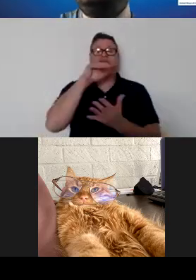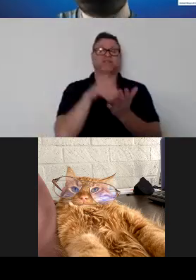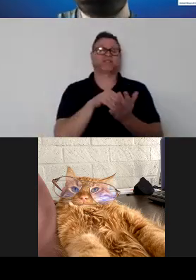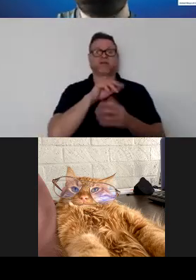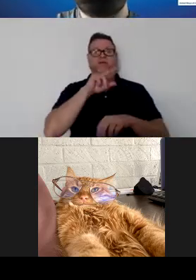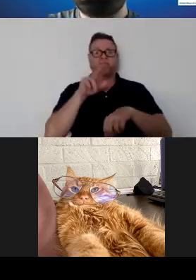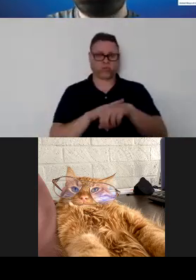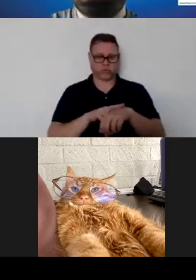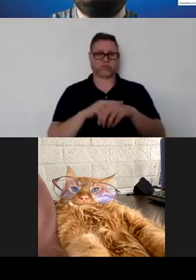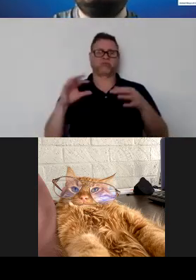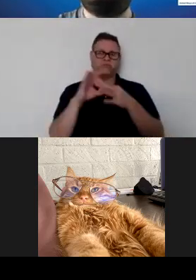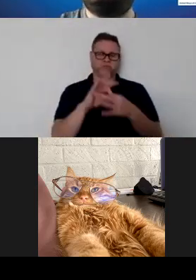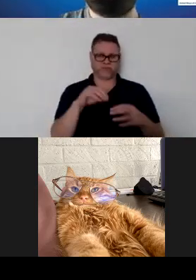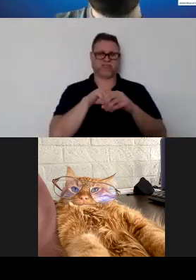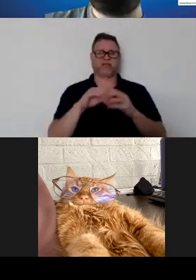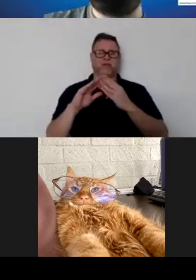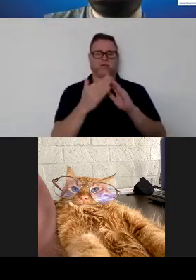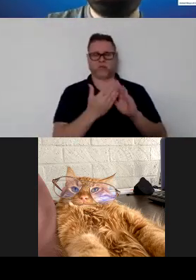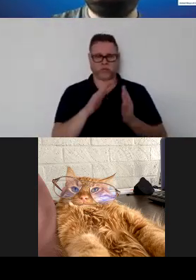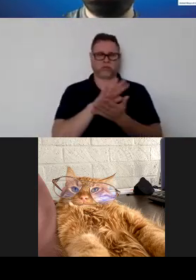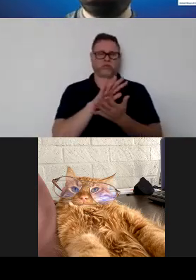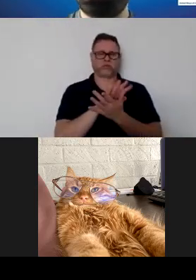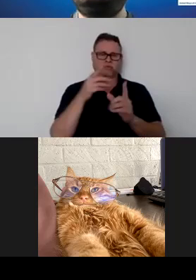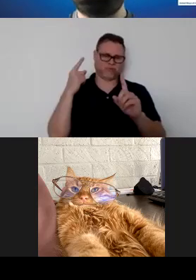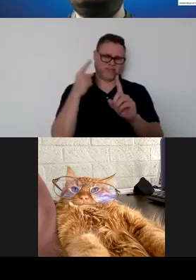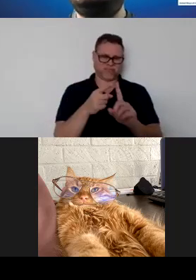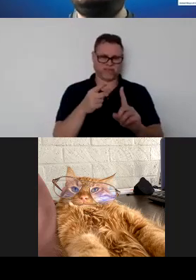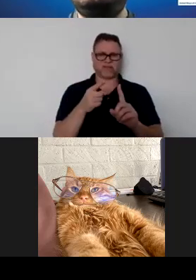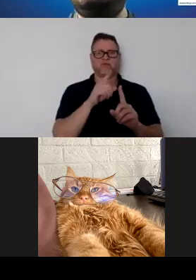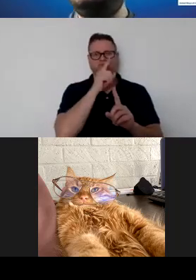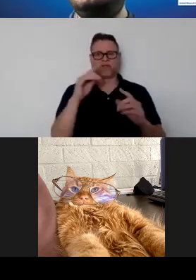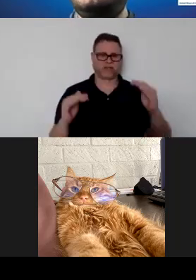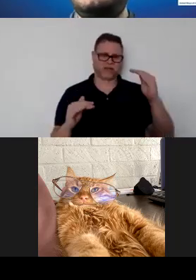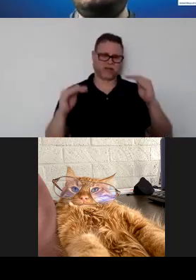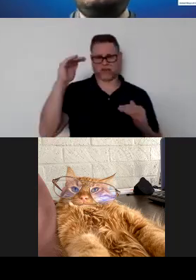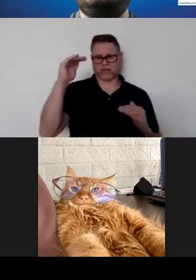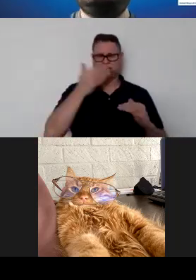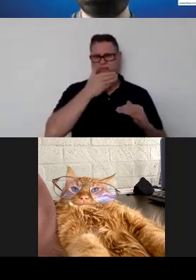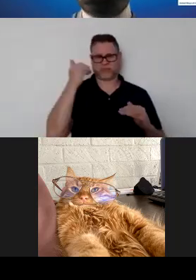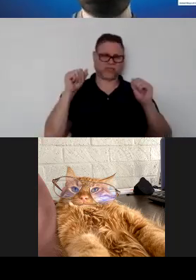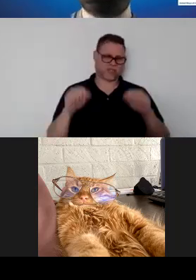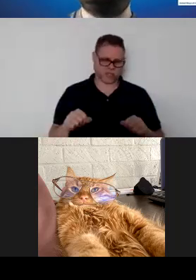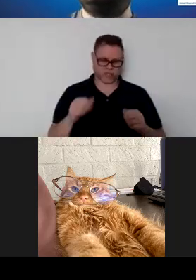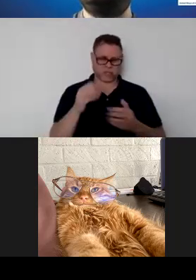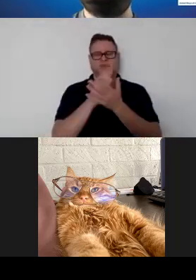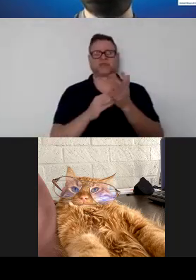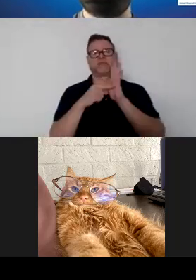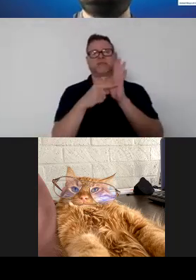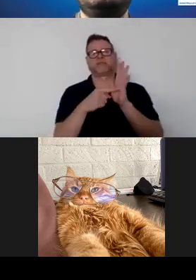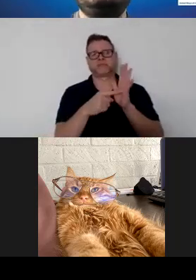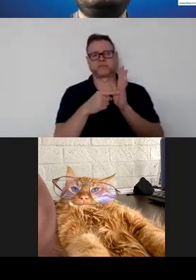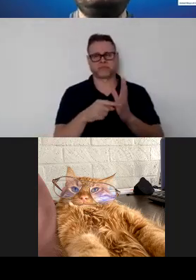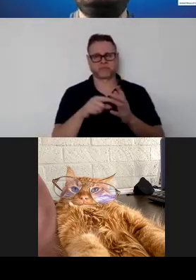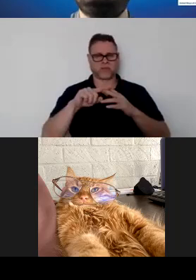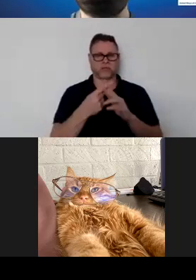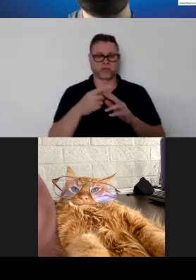lie and exist within the community or on the school specifically, and really leverage that as best as they can, right? And there's some instances where, they start